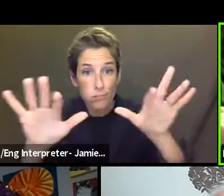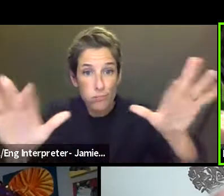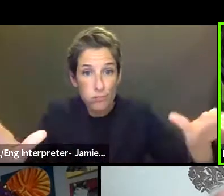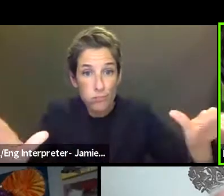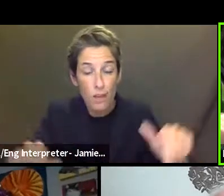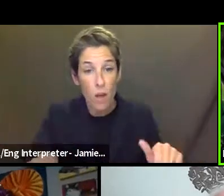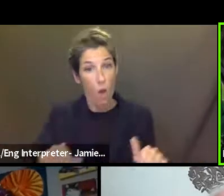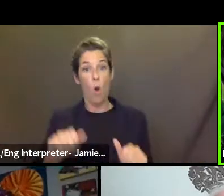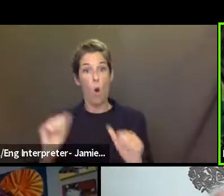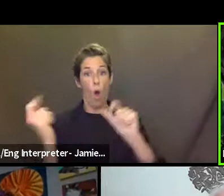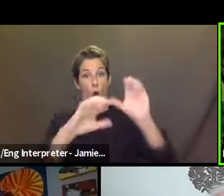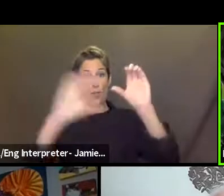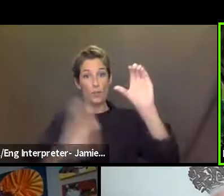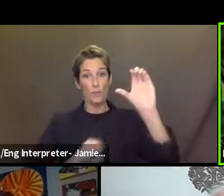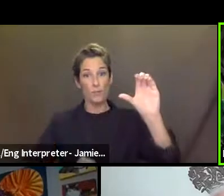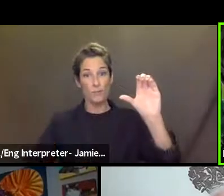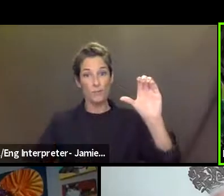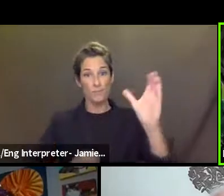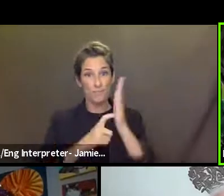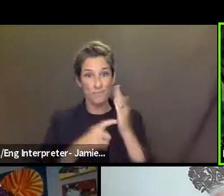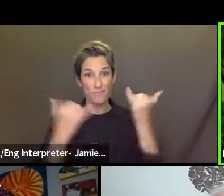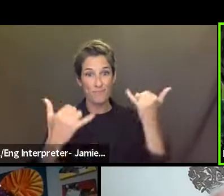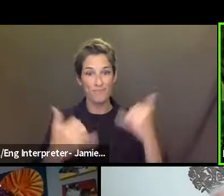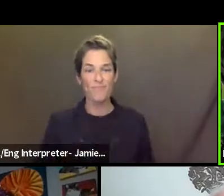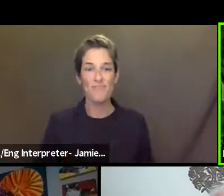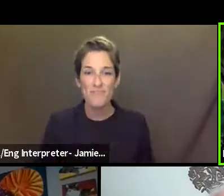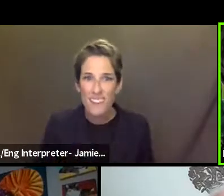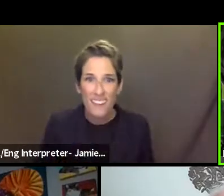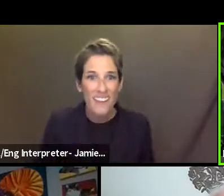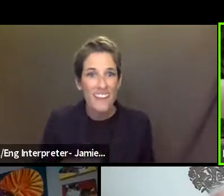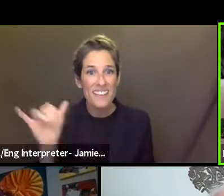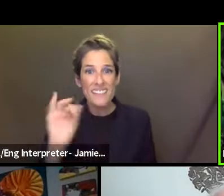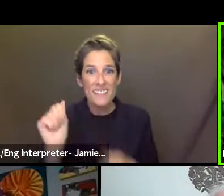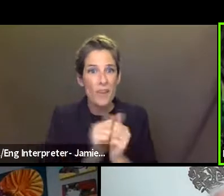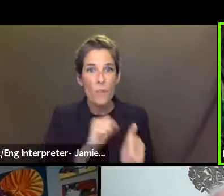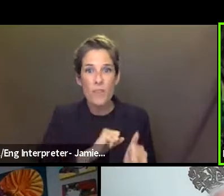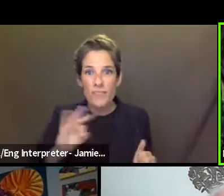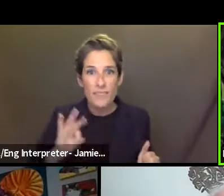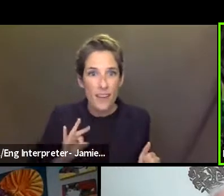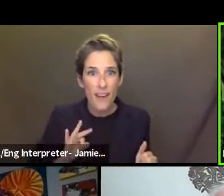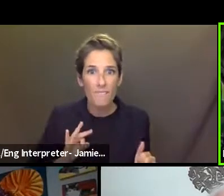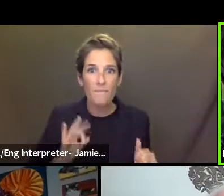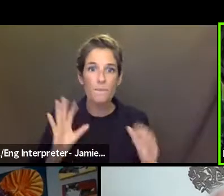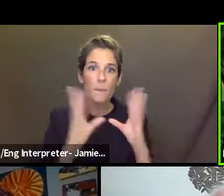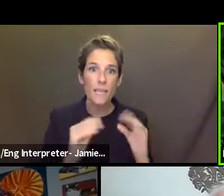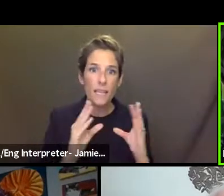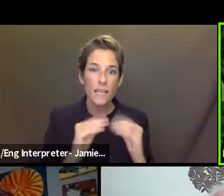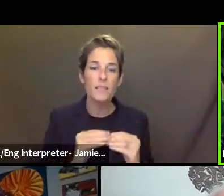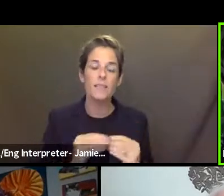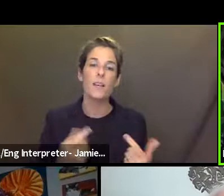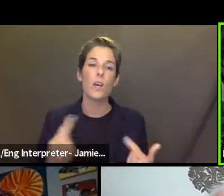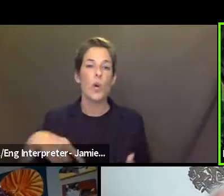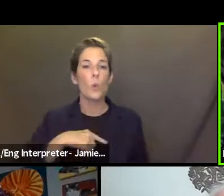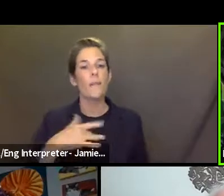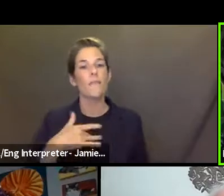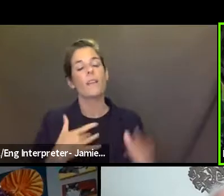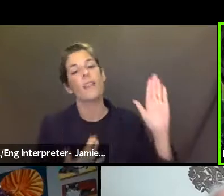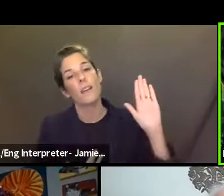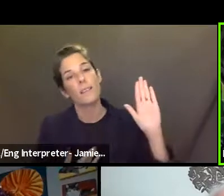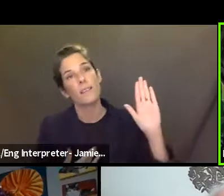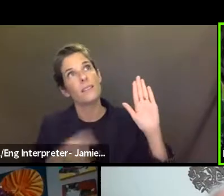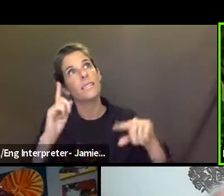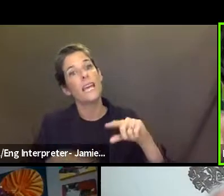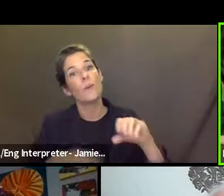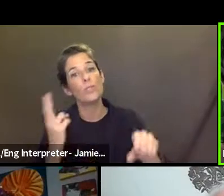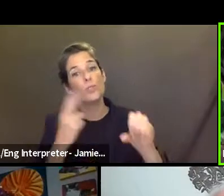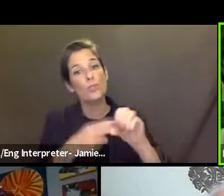Zoom. Or, you know, and the same with faculty, all these meetings that we went to, it's like, well, why can't we just participate with Zoom?